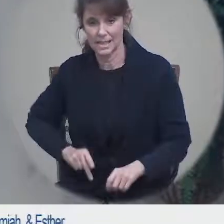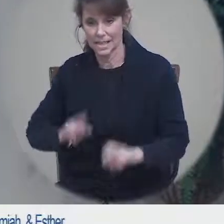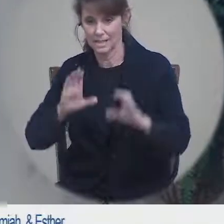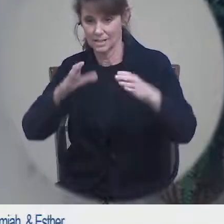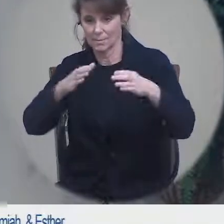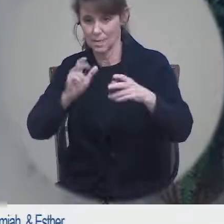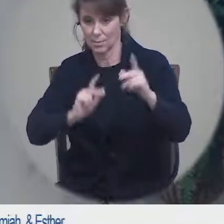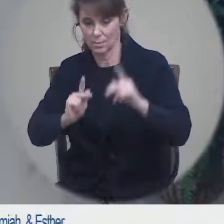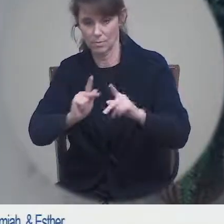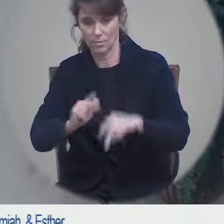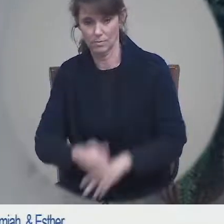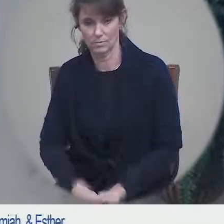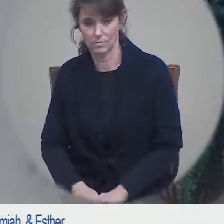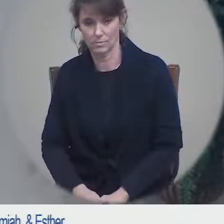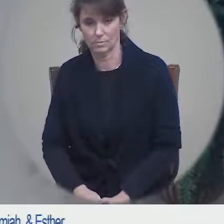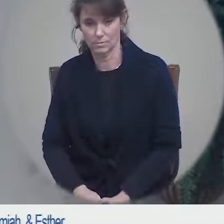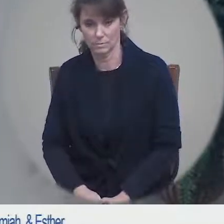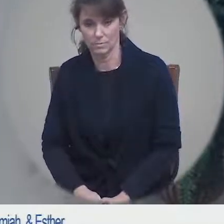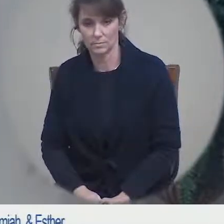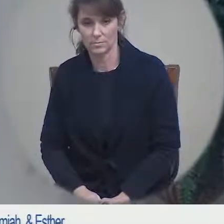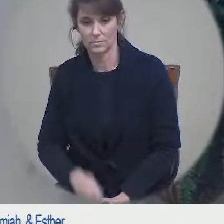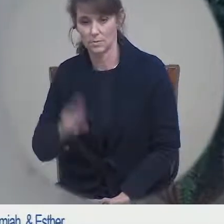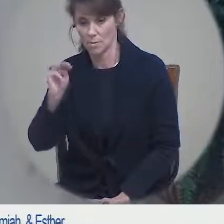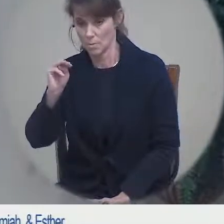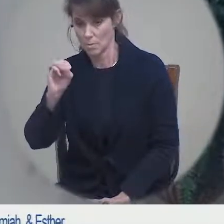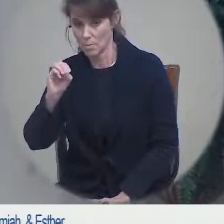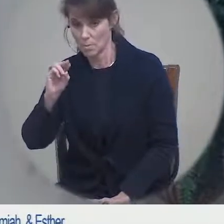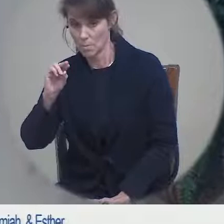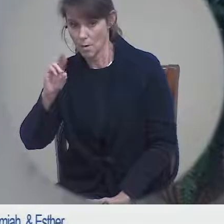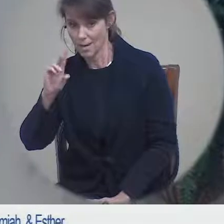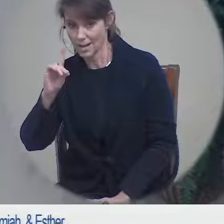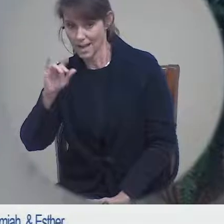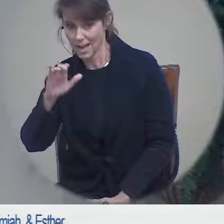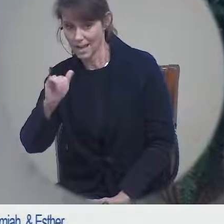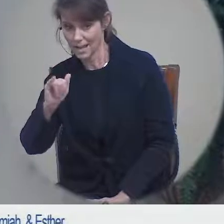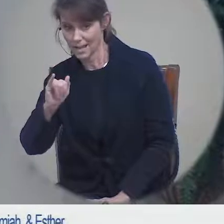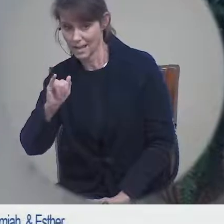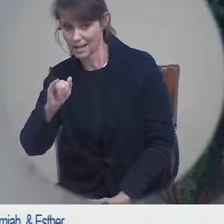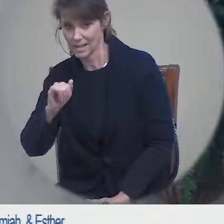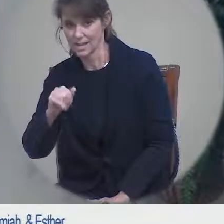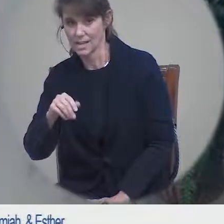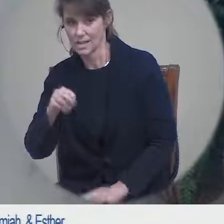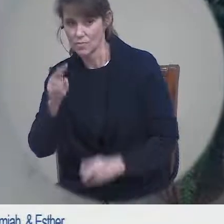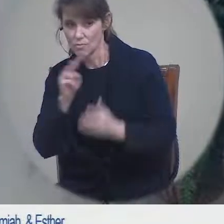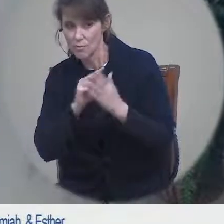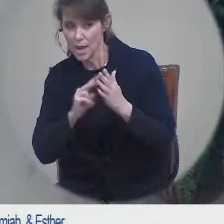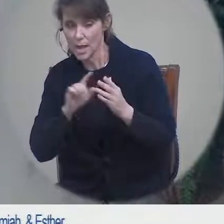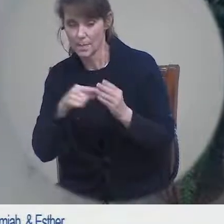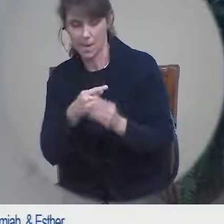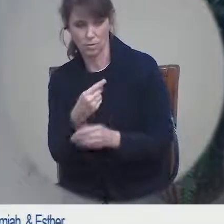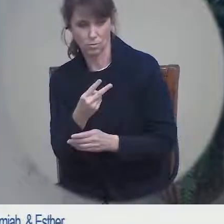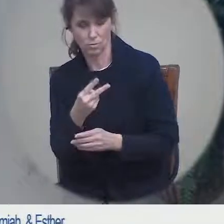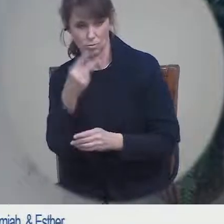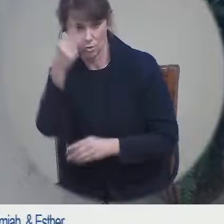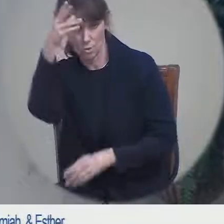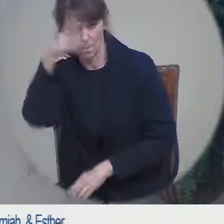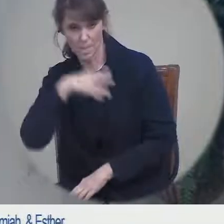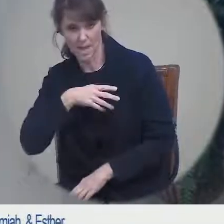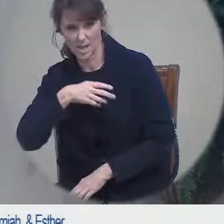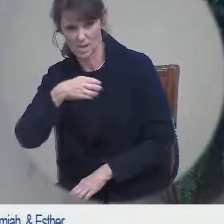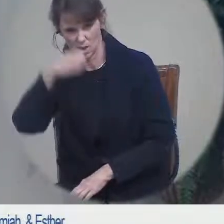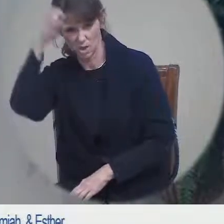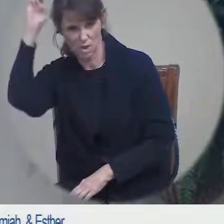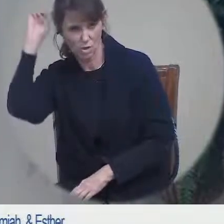verse 2, it was found written what Mordecai had reported concerning Bigthana and Teresh, two of the king's eunuchs, who